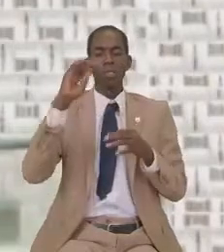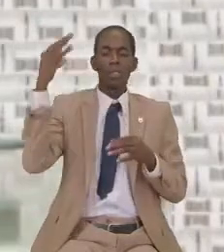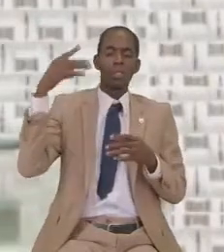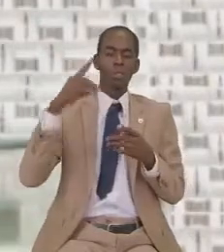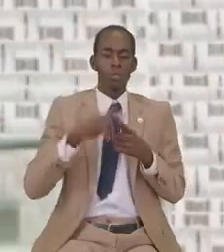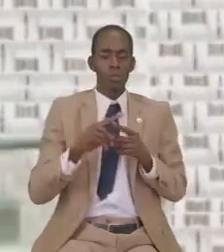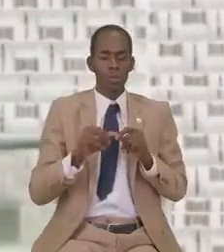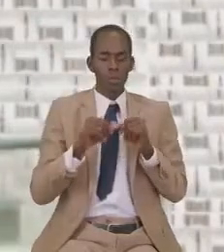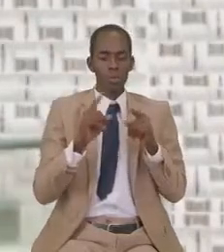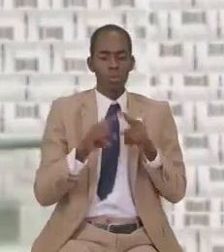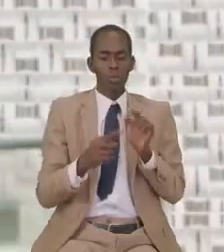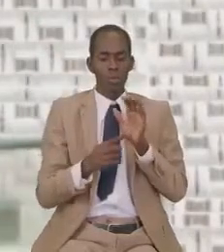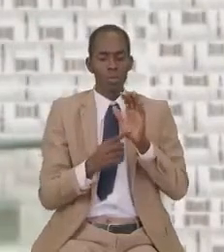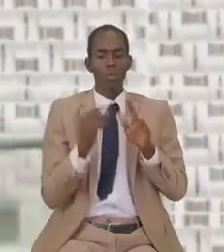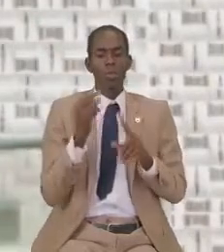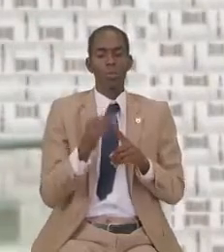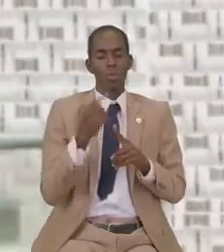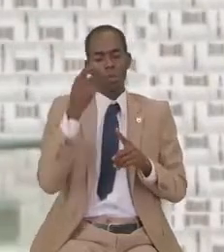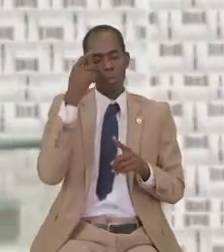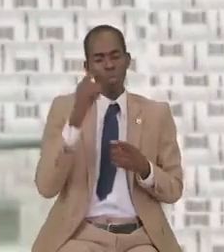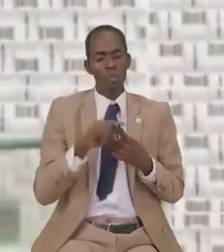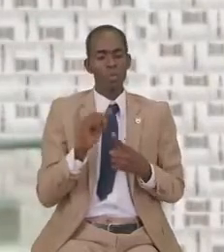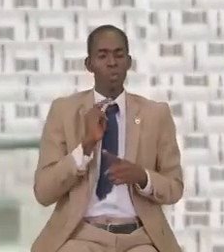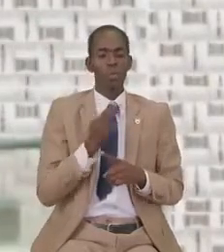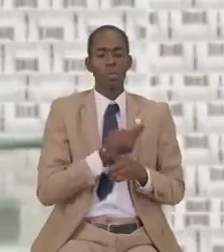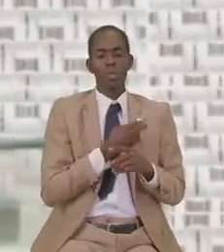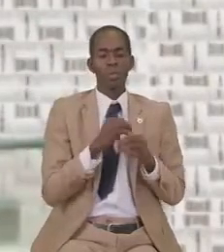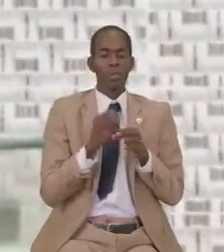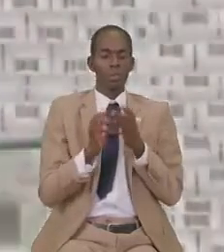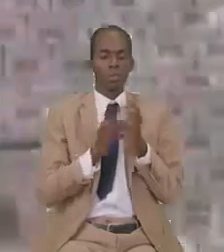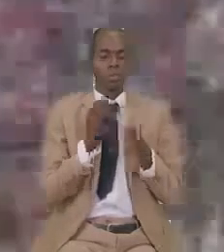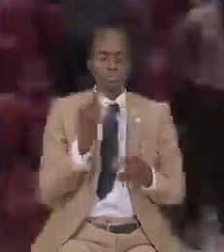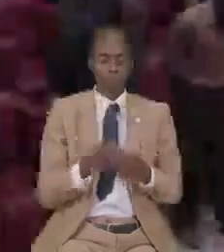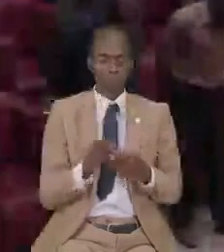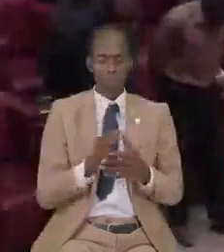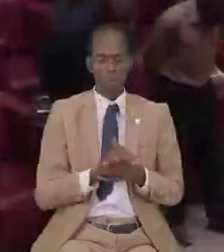revealing your mind to us in Jesus' name.